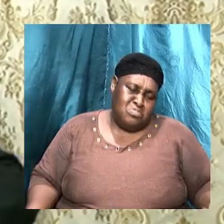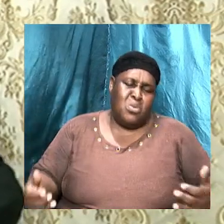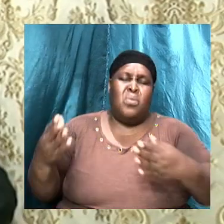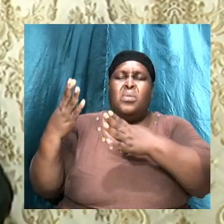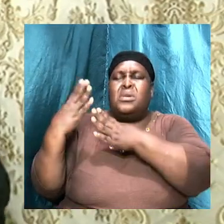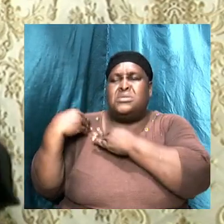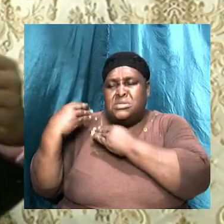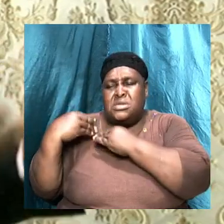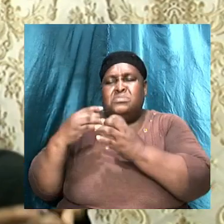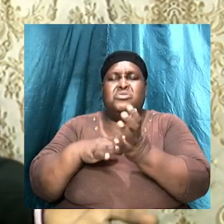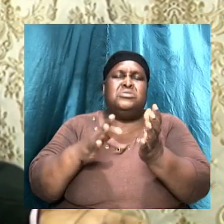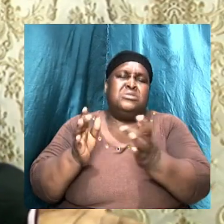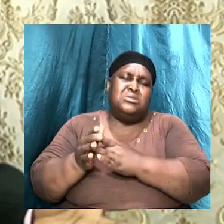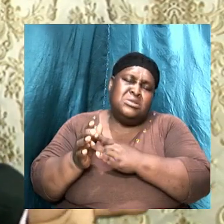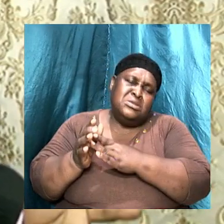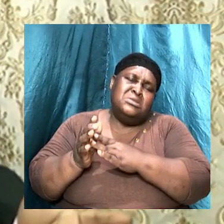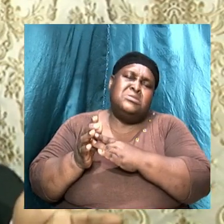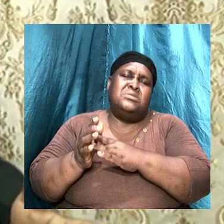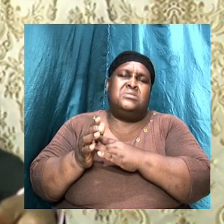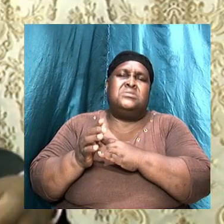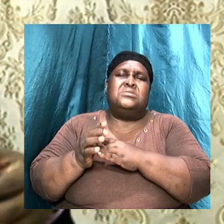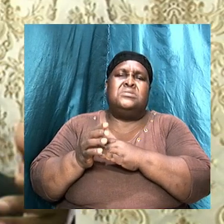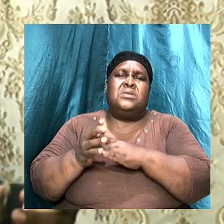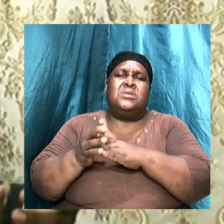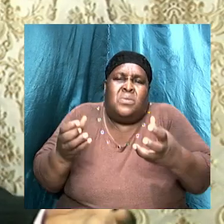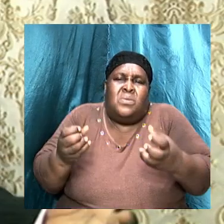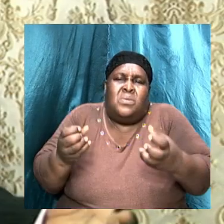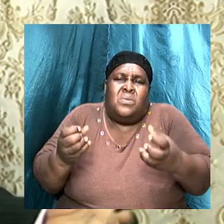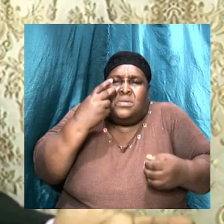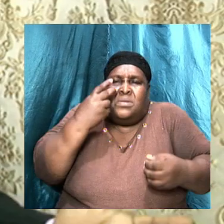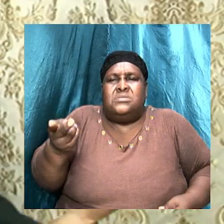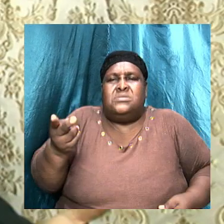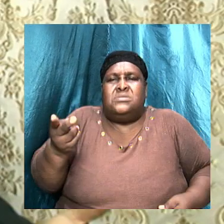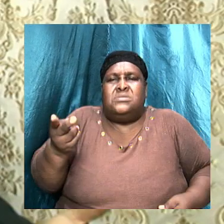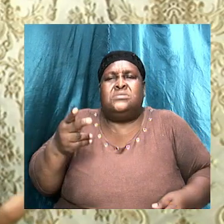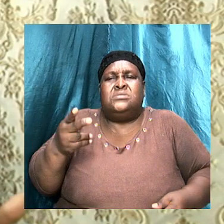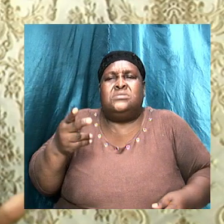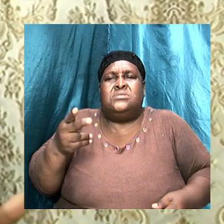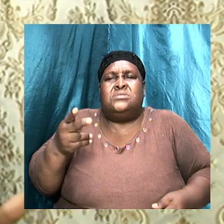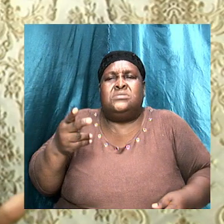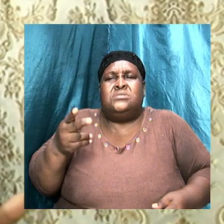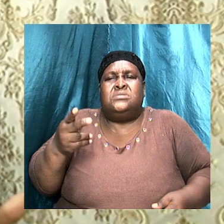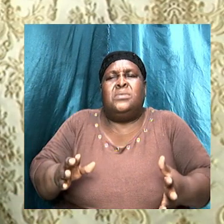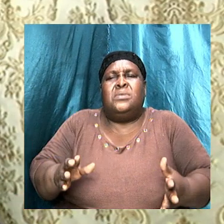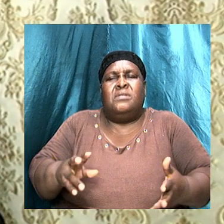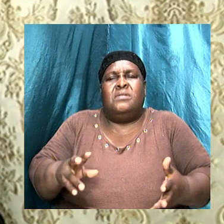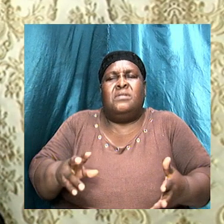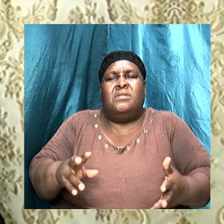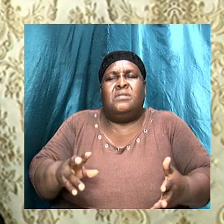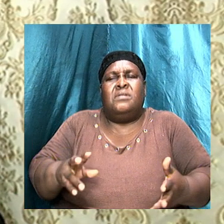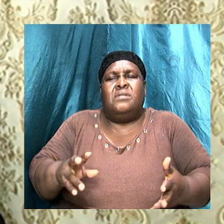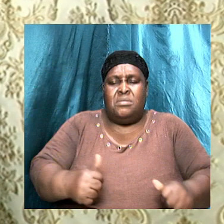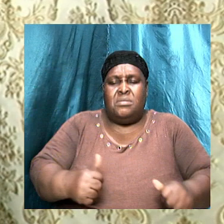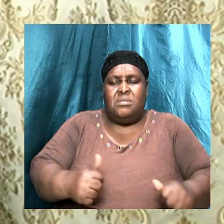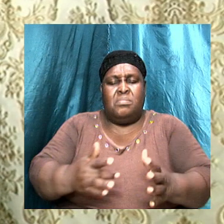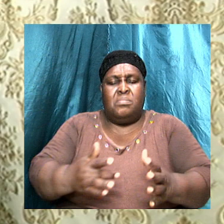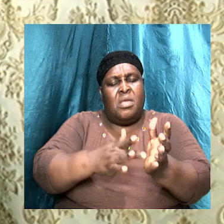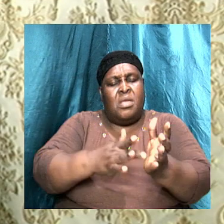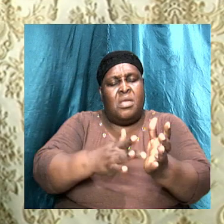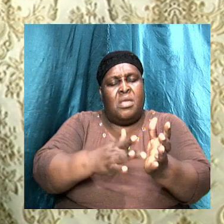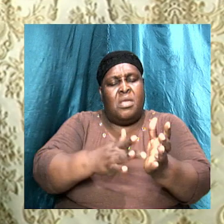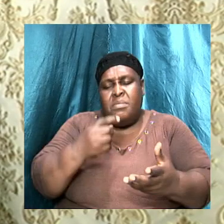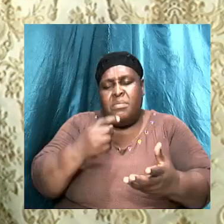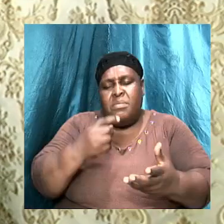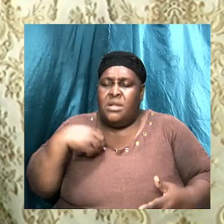So hence I want you to see that by way of me being baptized. No, what the Bible is telling us,